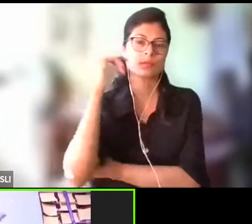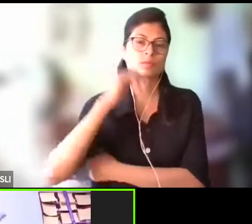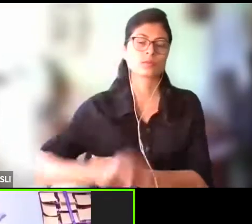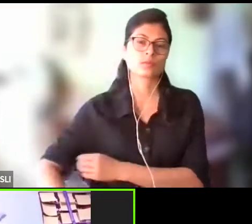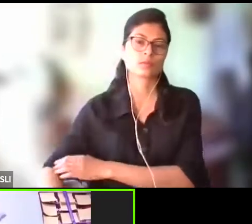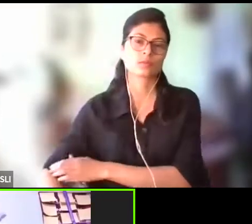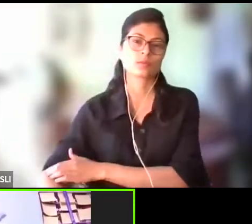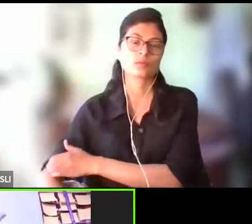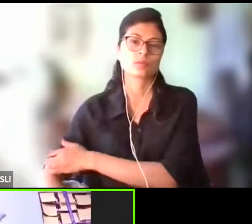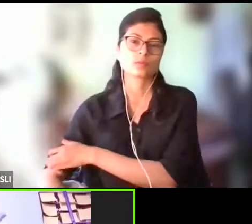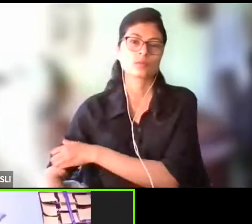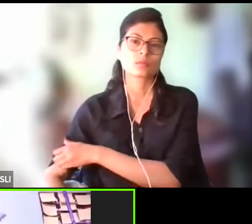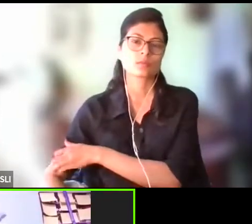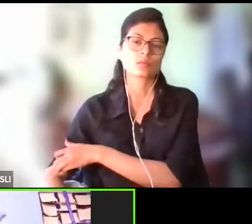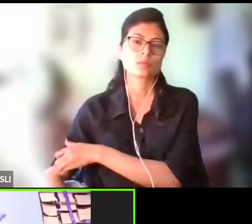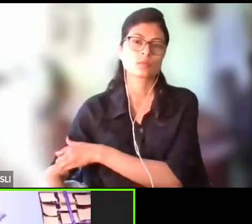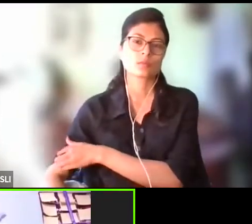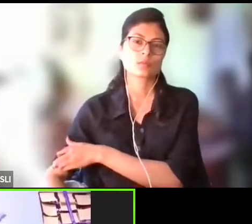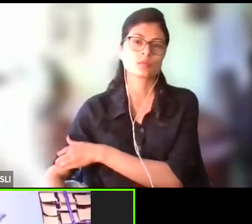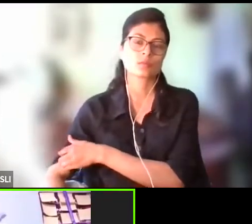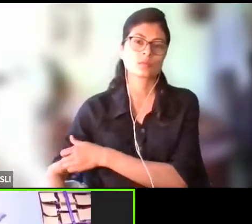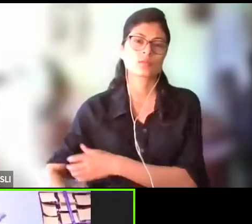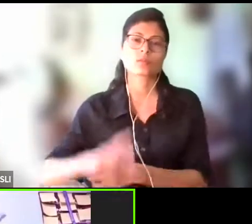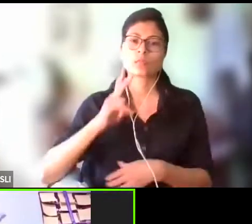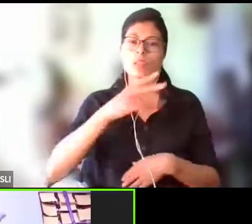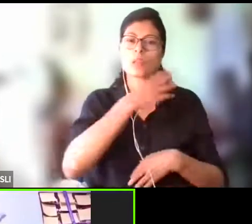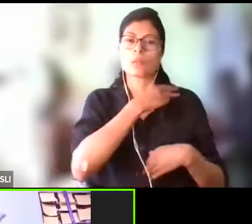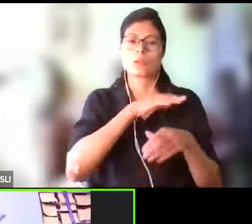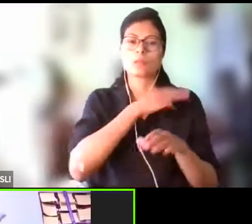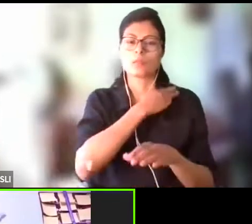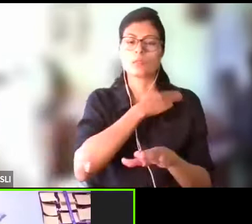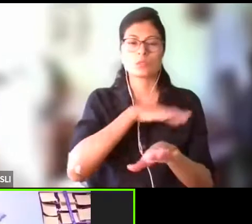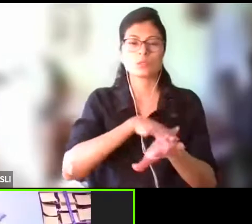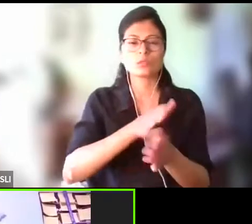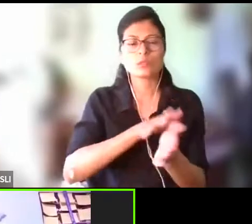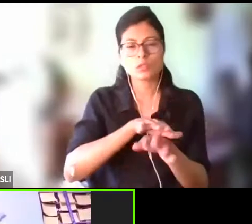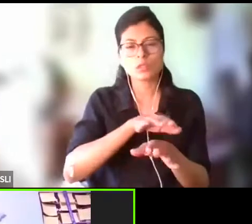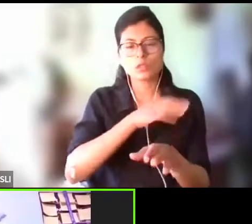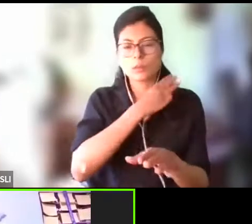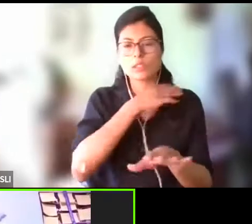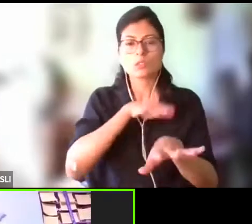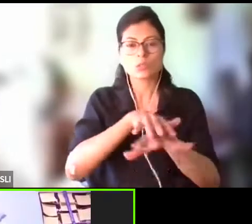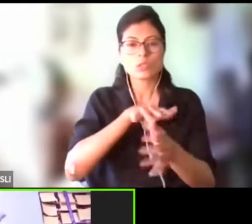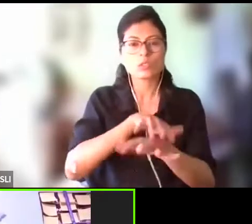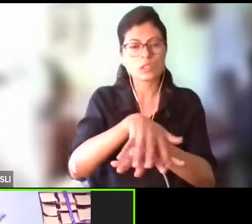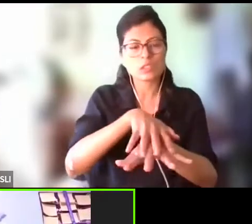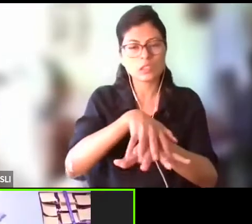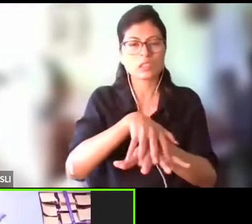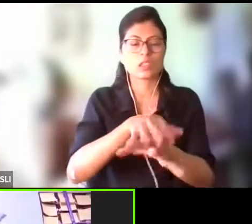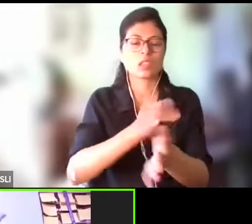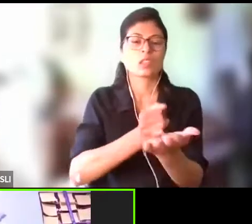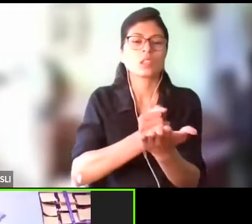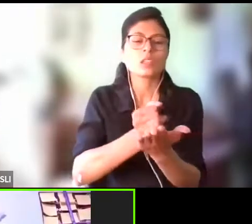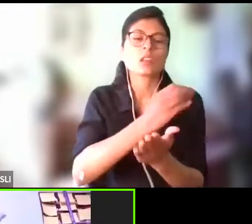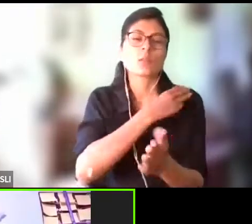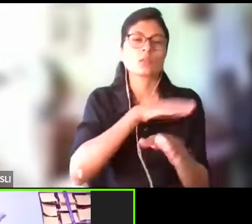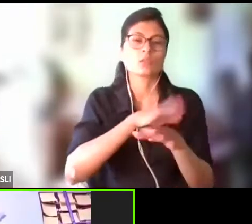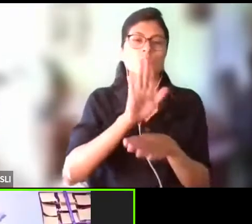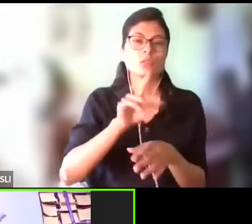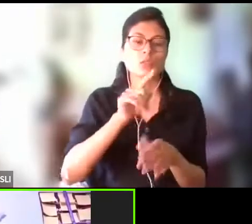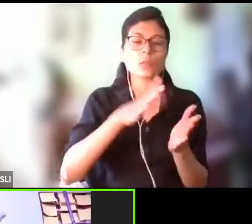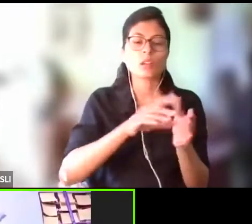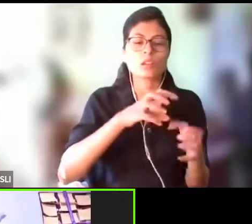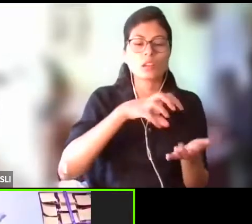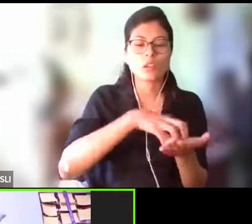Mabeta New Layout so they could be there to continue with their farm work. And it happened that they